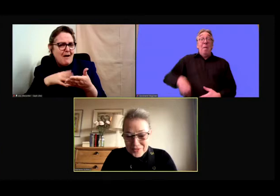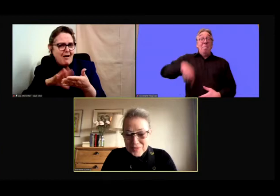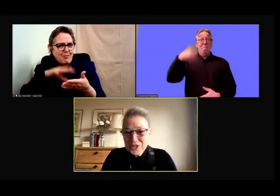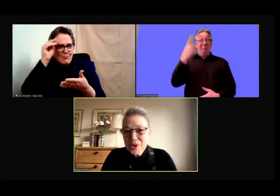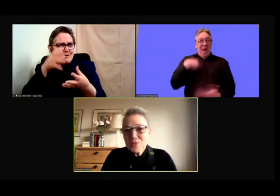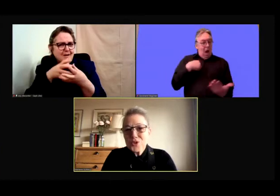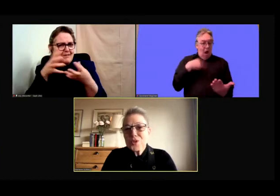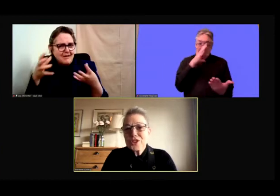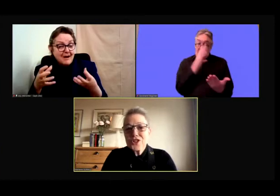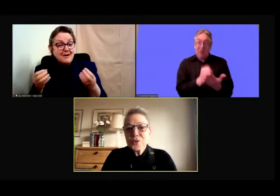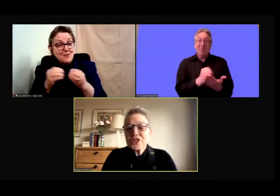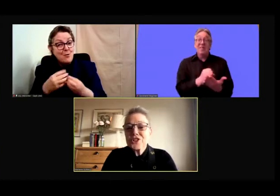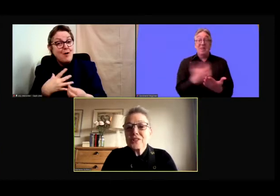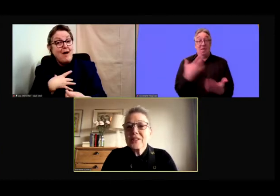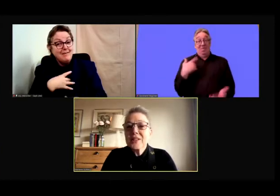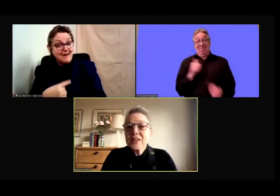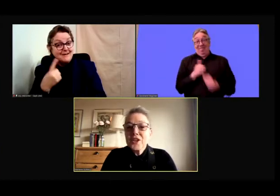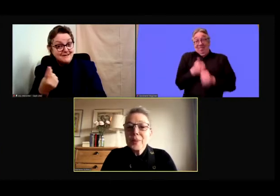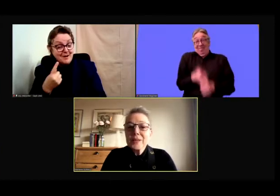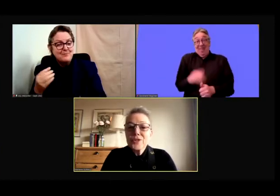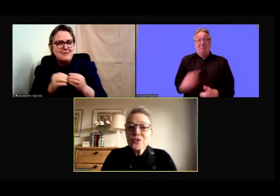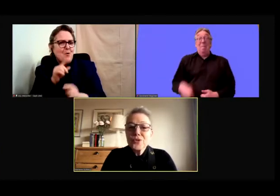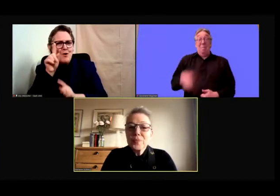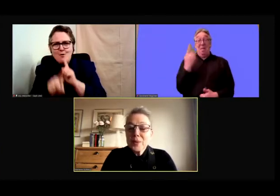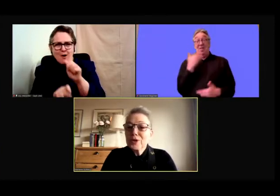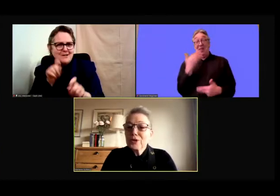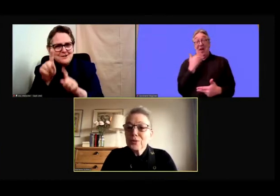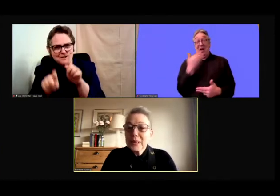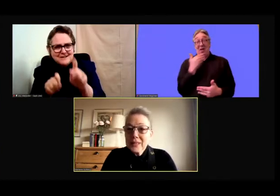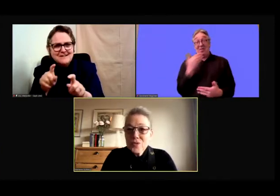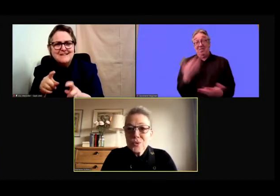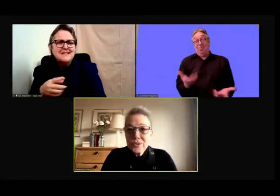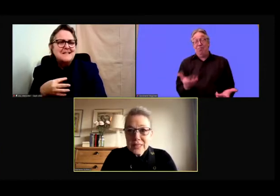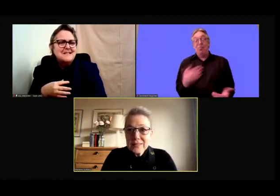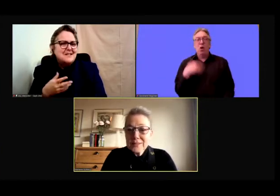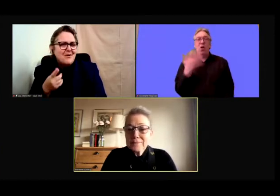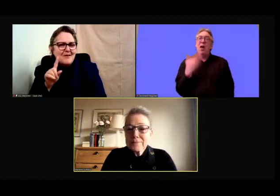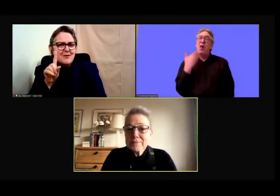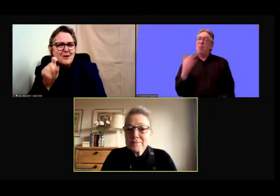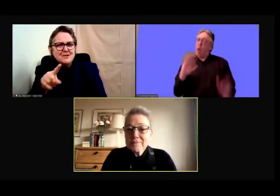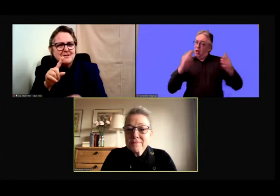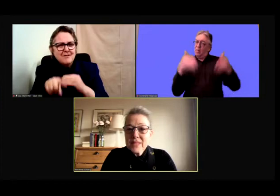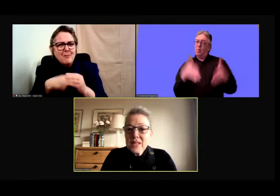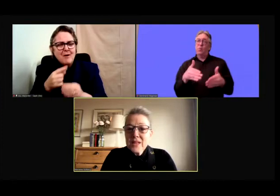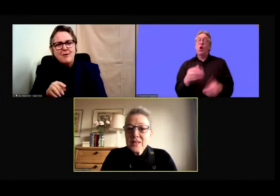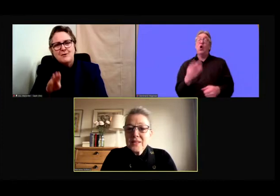I have. So I want to ask a question about your bimodal bilingual data.